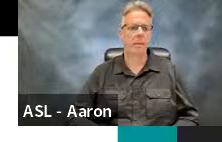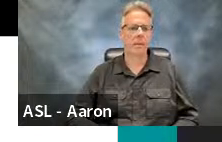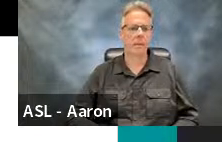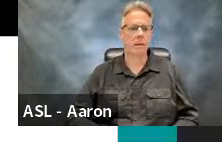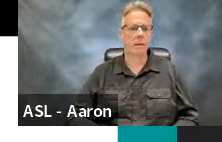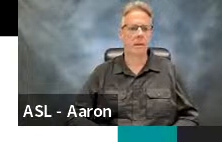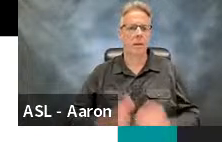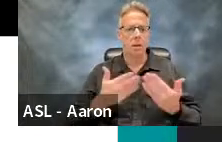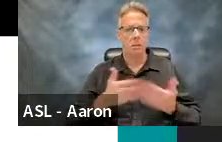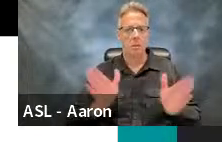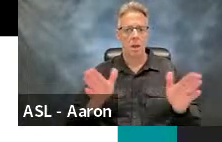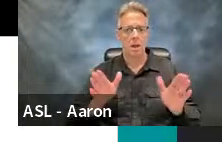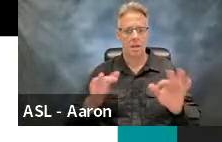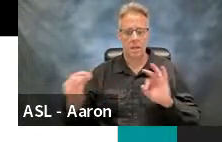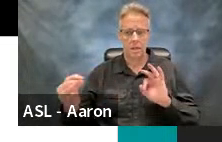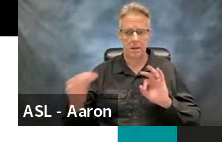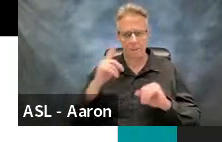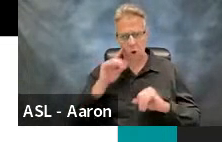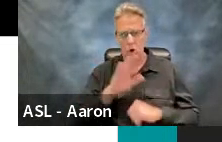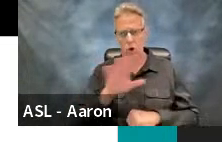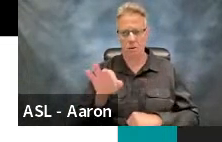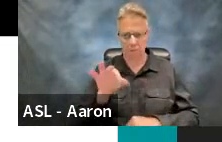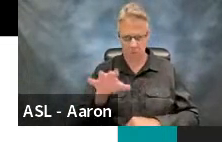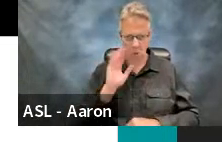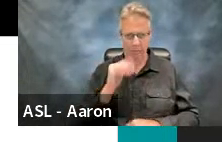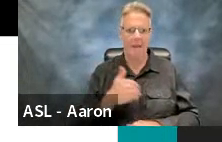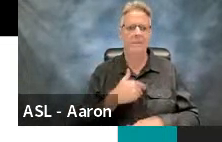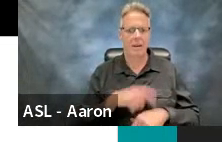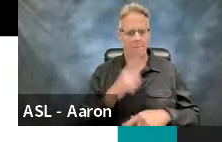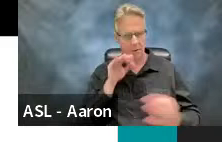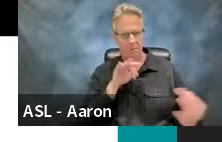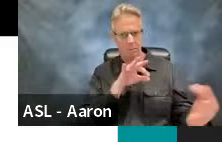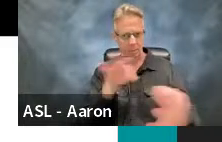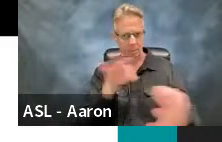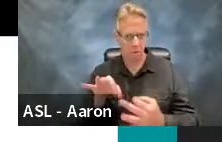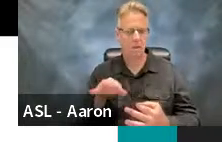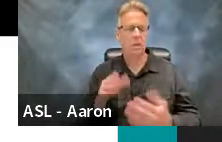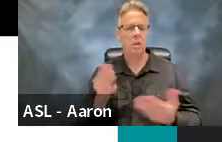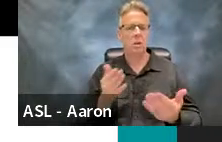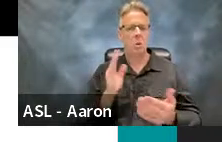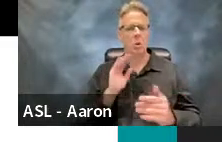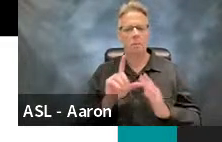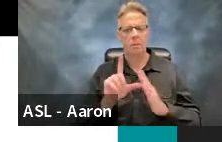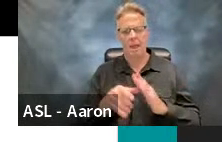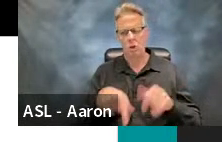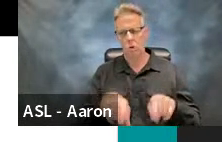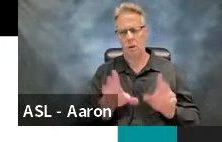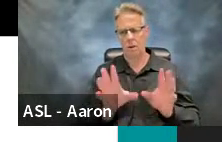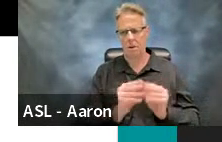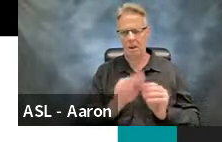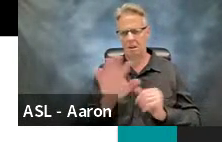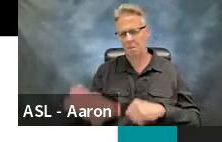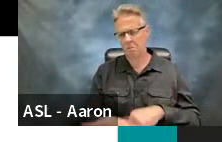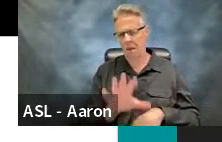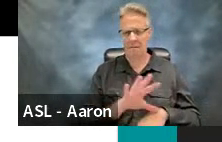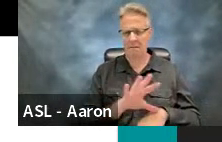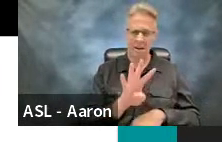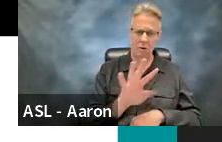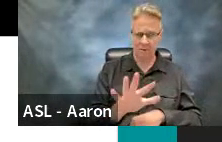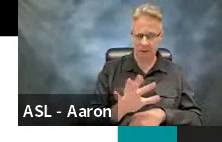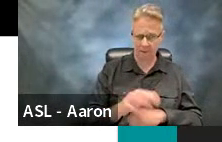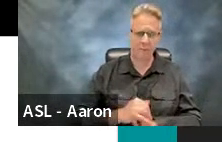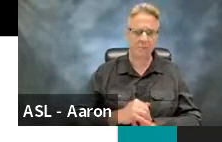And public input instructions. There will be an opportunity to provide brief public input later in the meeting today, roughly around 5:45